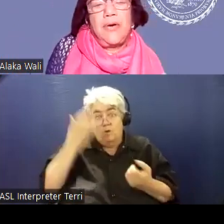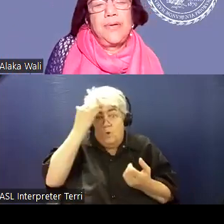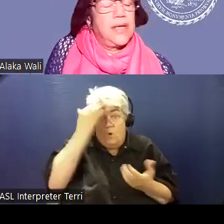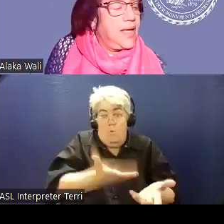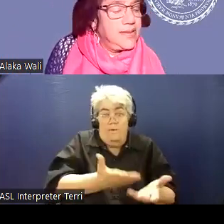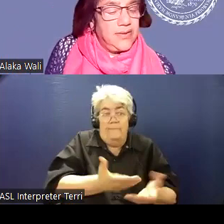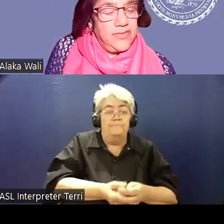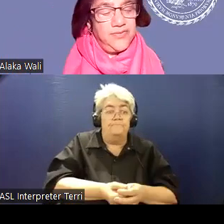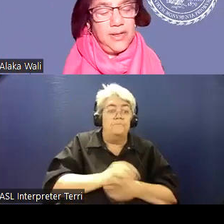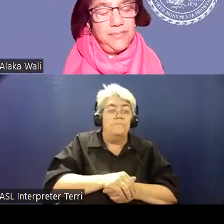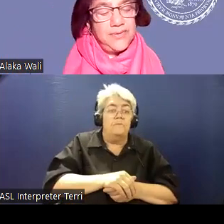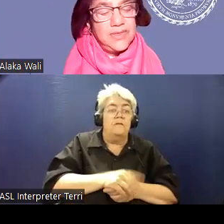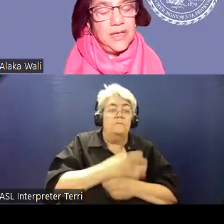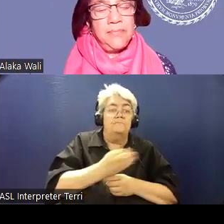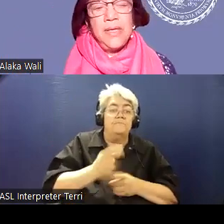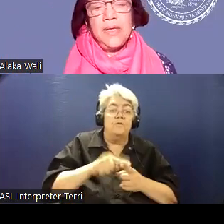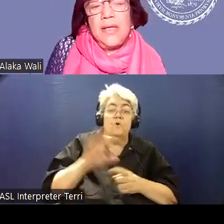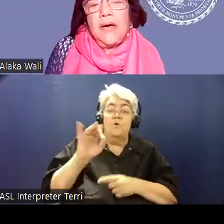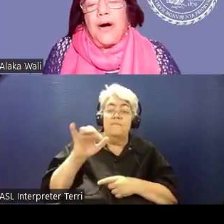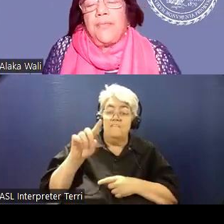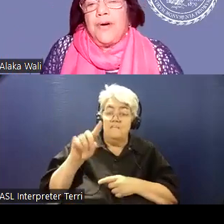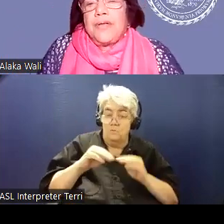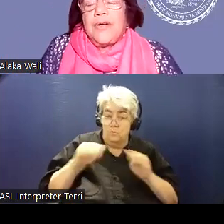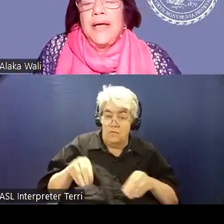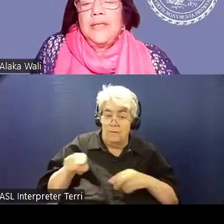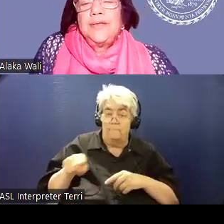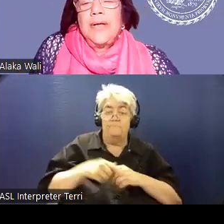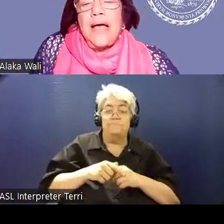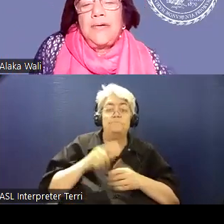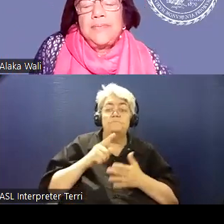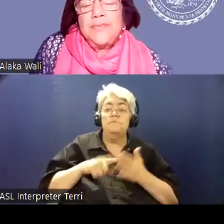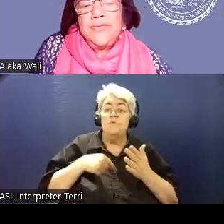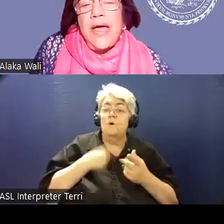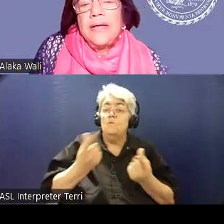And so in the case of the Field Museum, what we're trying to